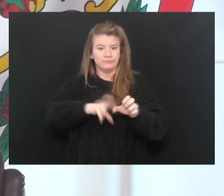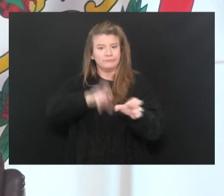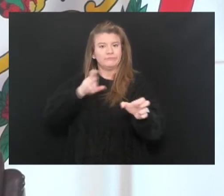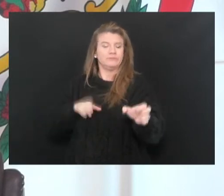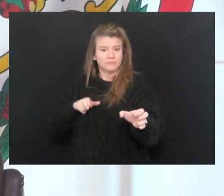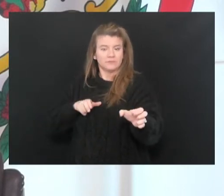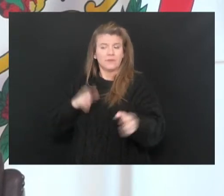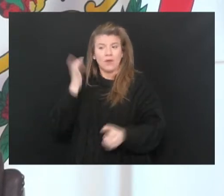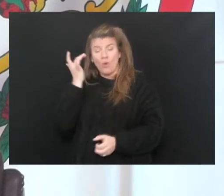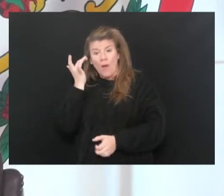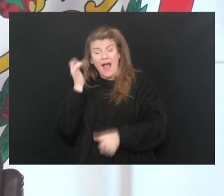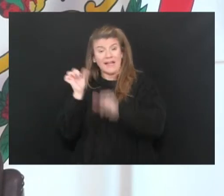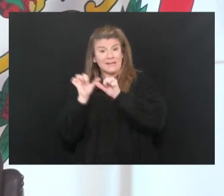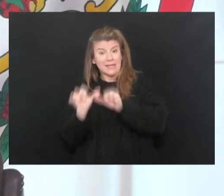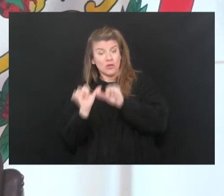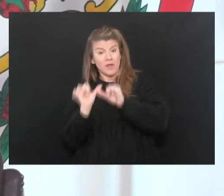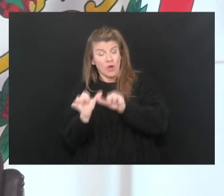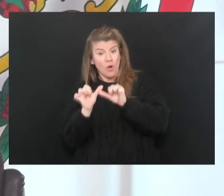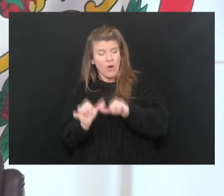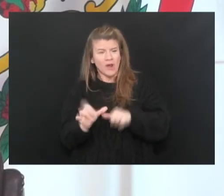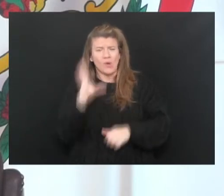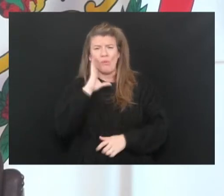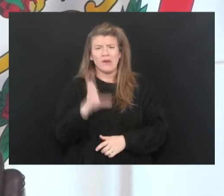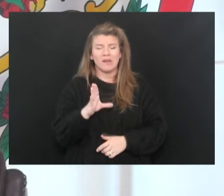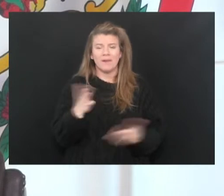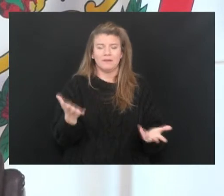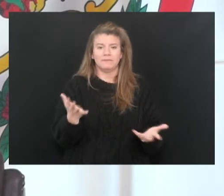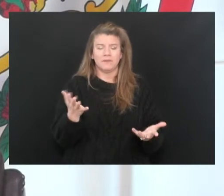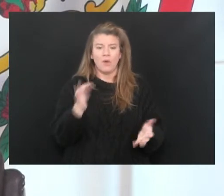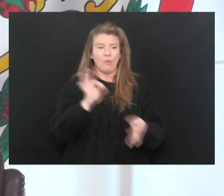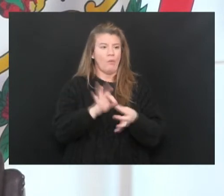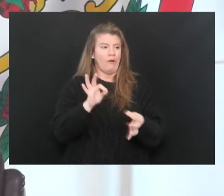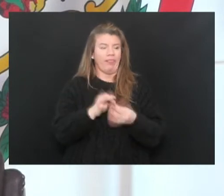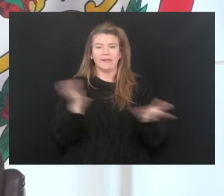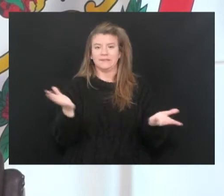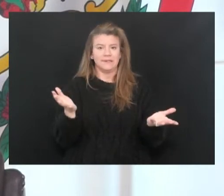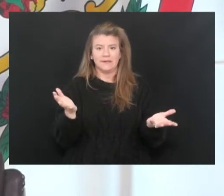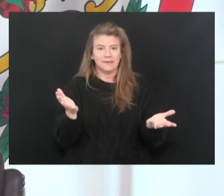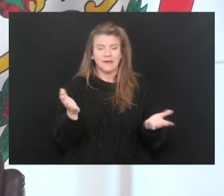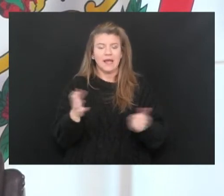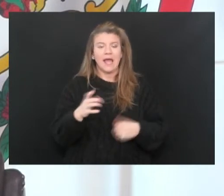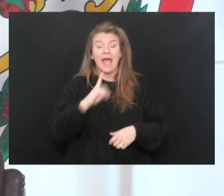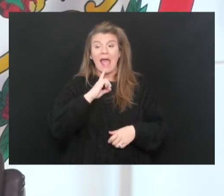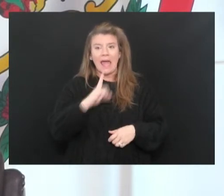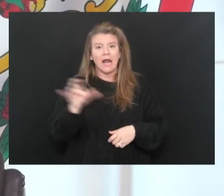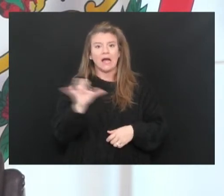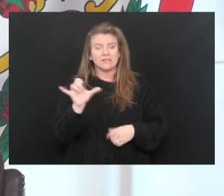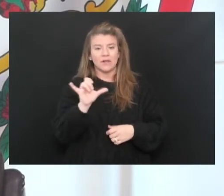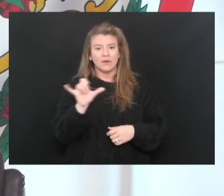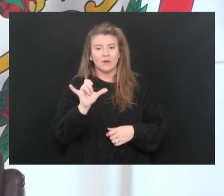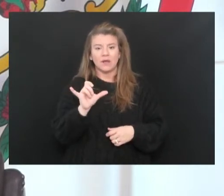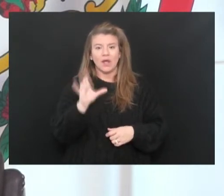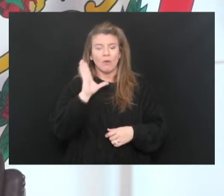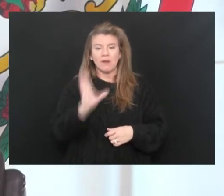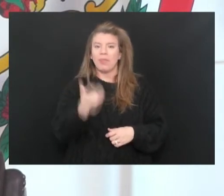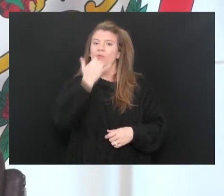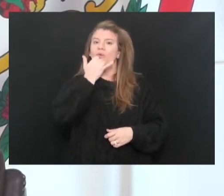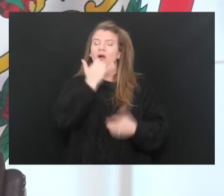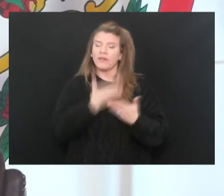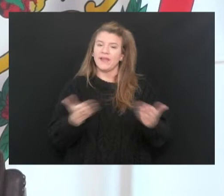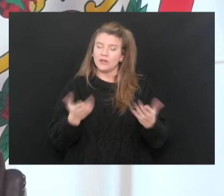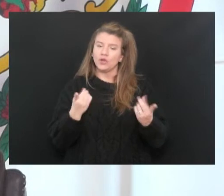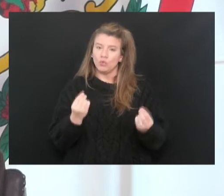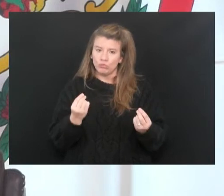because continuing on would have been useless for one thing, and on top of that, it would have been the wrong thing to